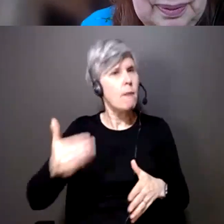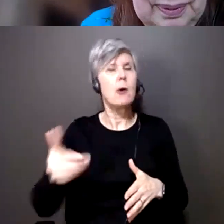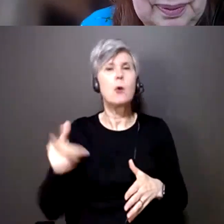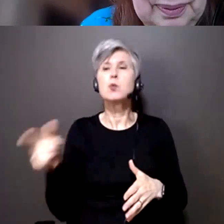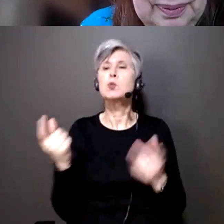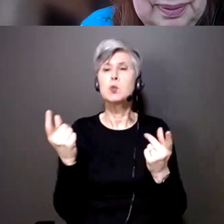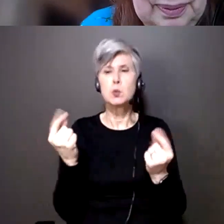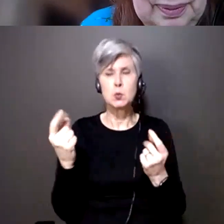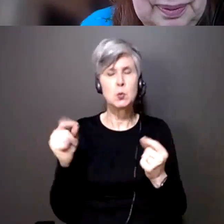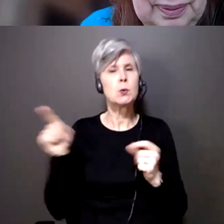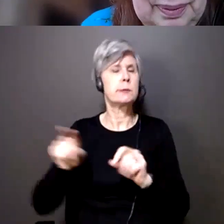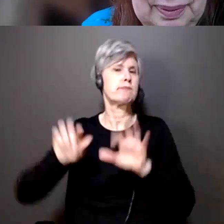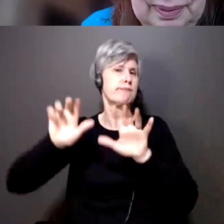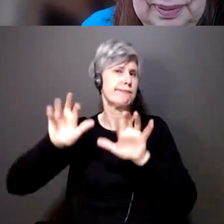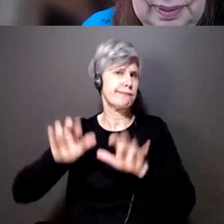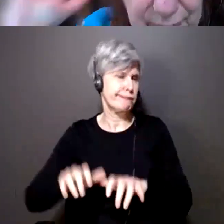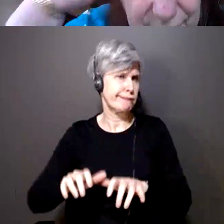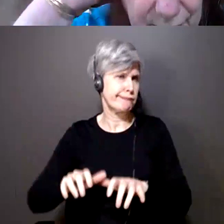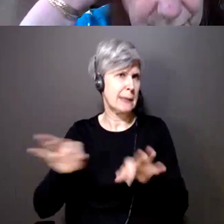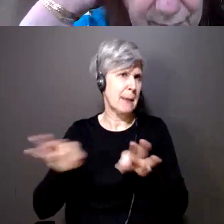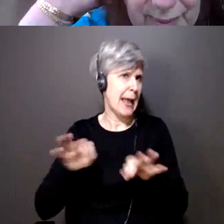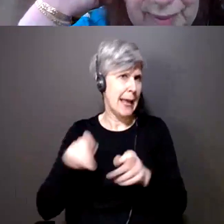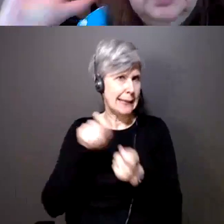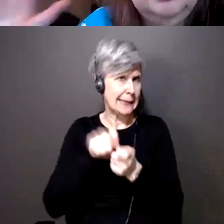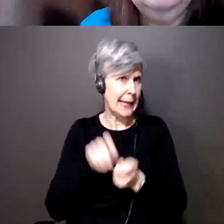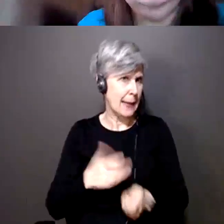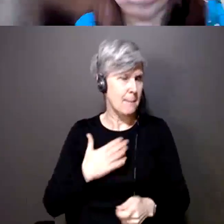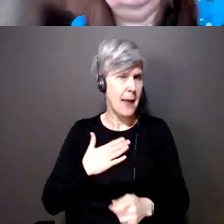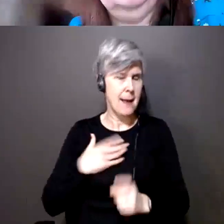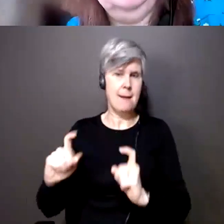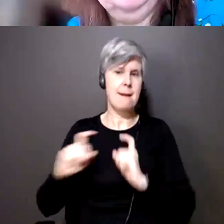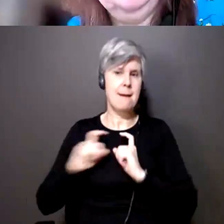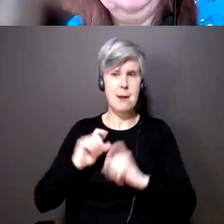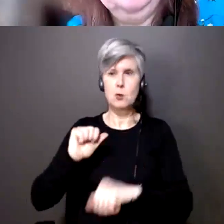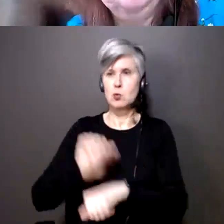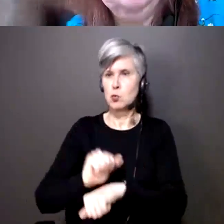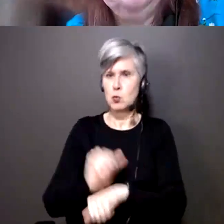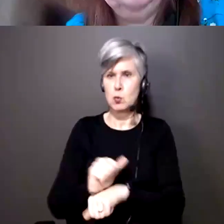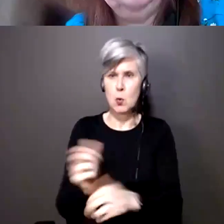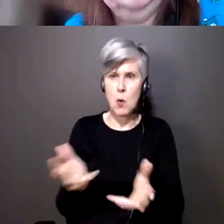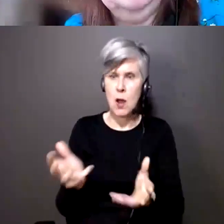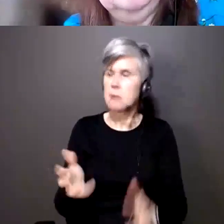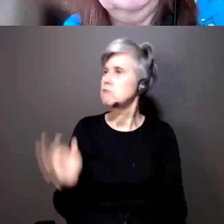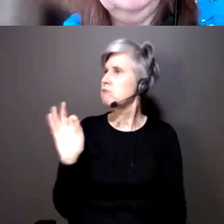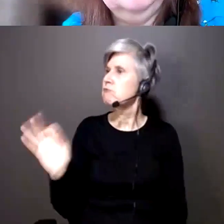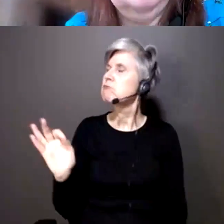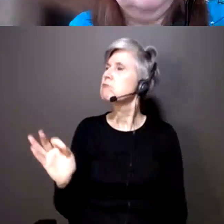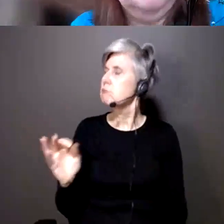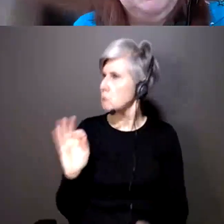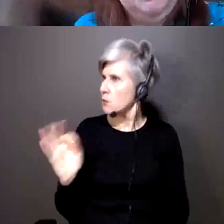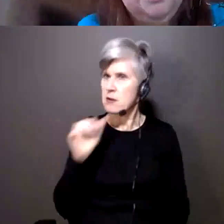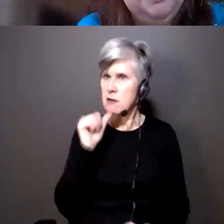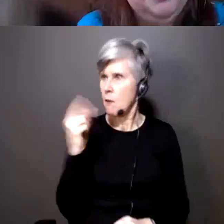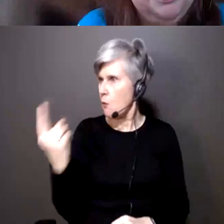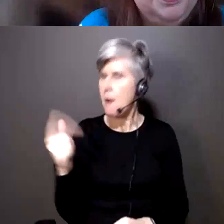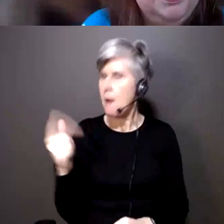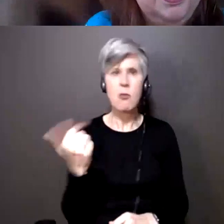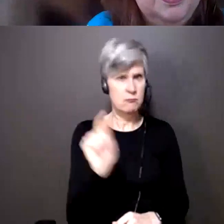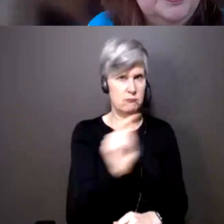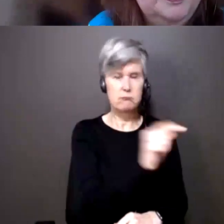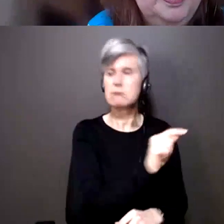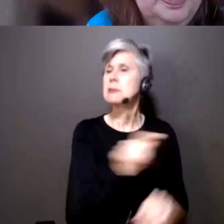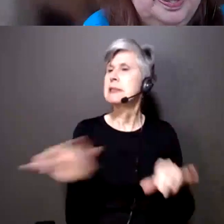These are actually solutions I've implemented with other members of the team, so there'll be no problem making this happen for you too. That's good